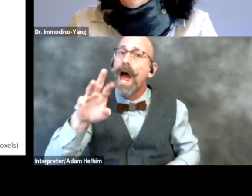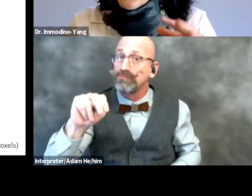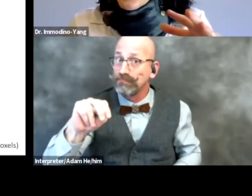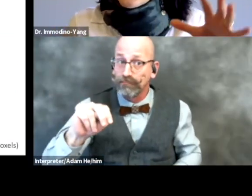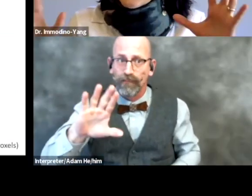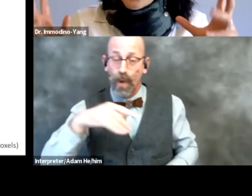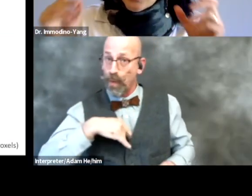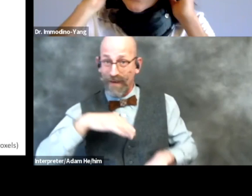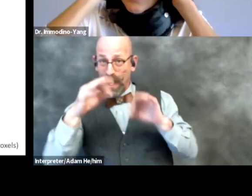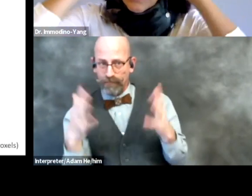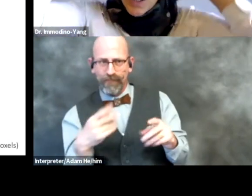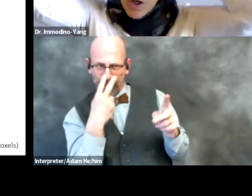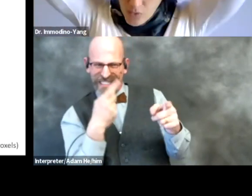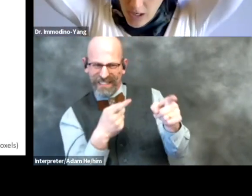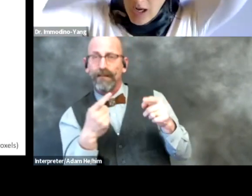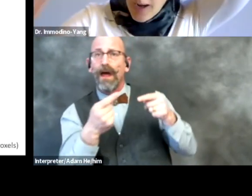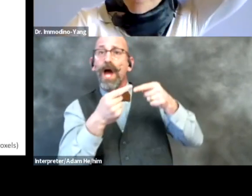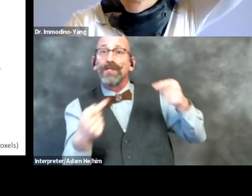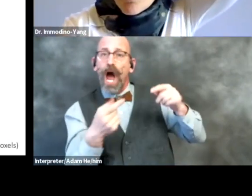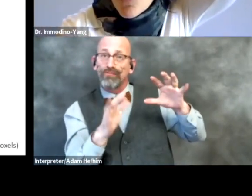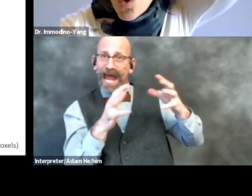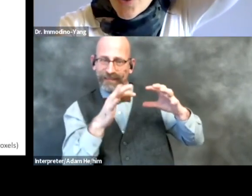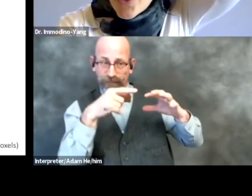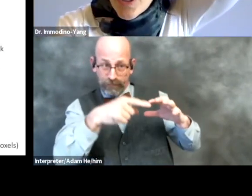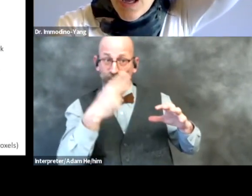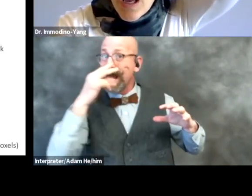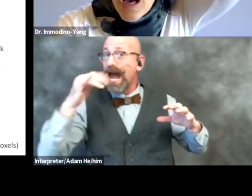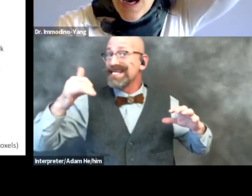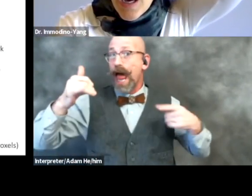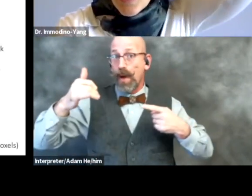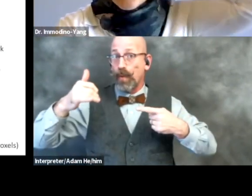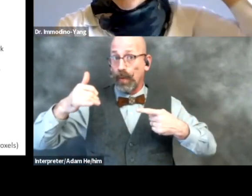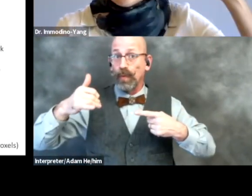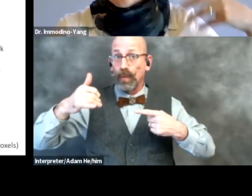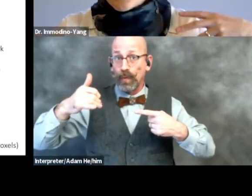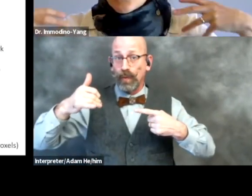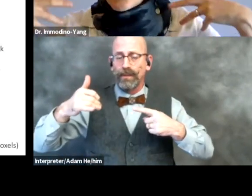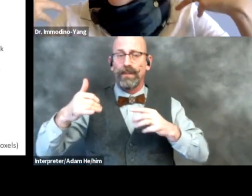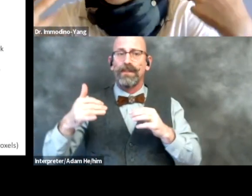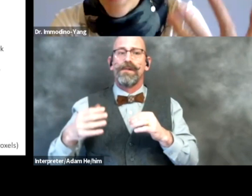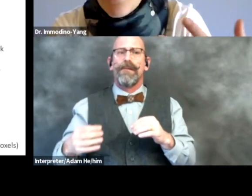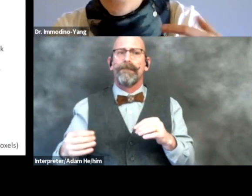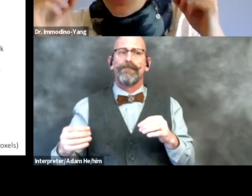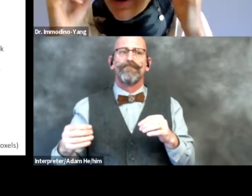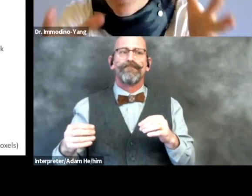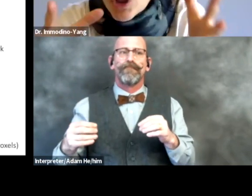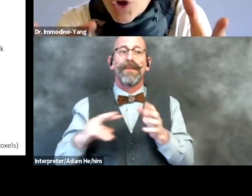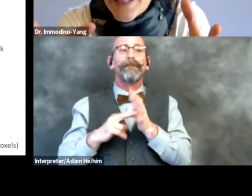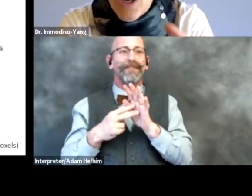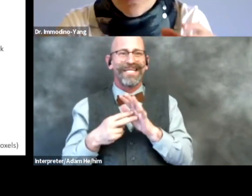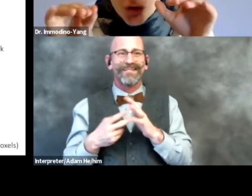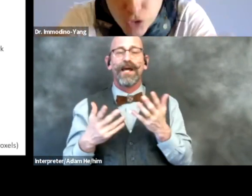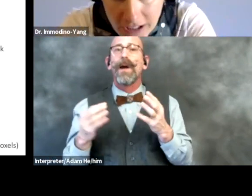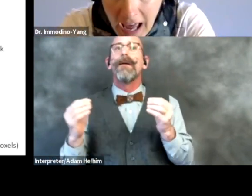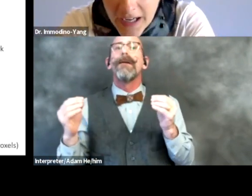showing in yellow more of these sort of empathic, what I'm calling